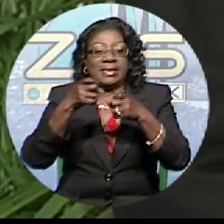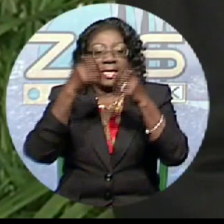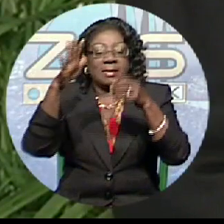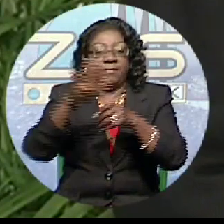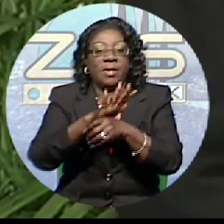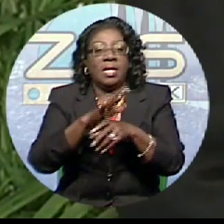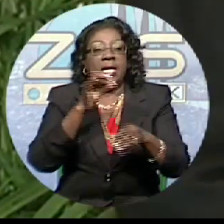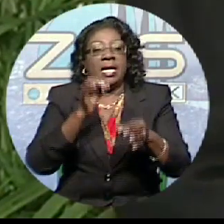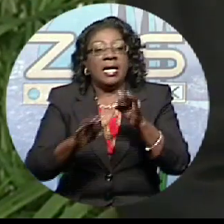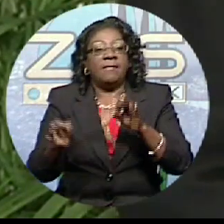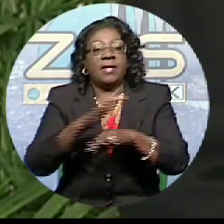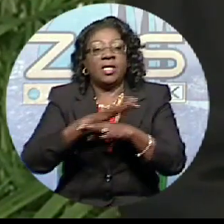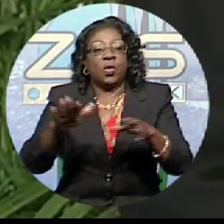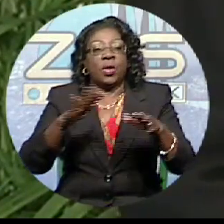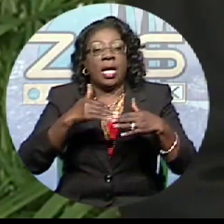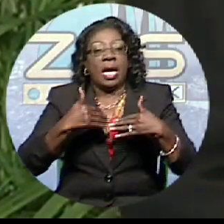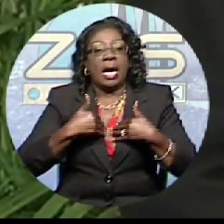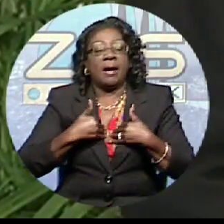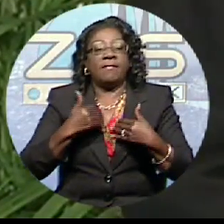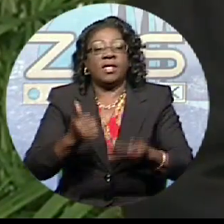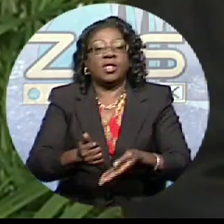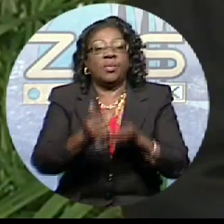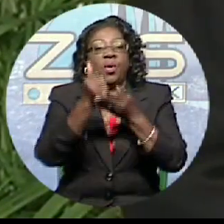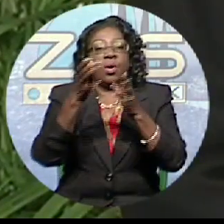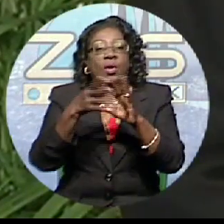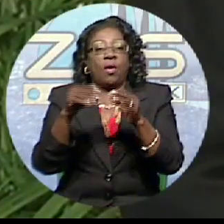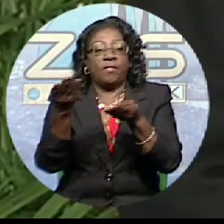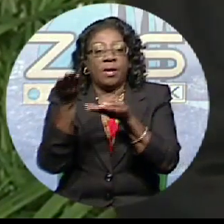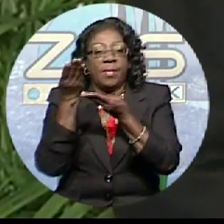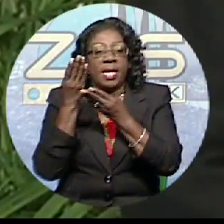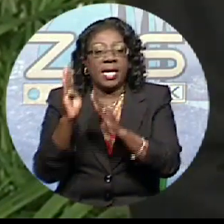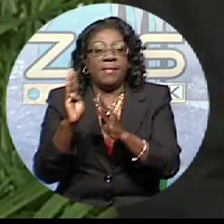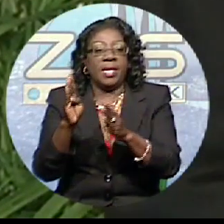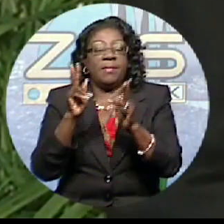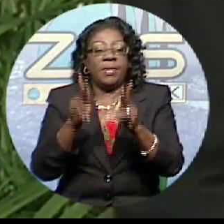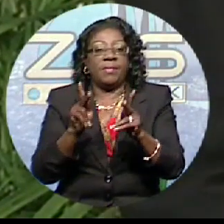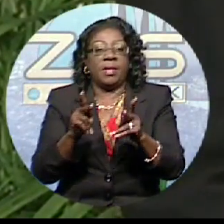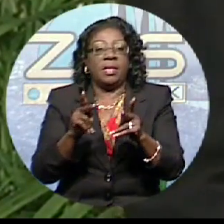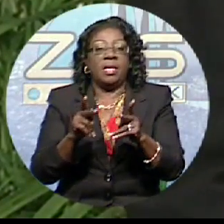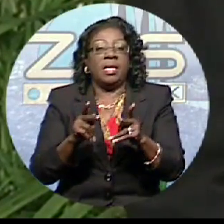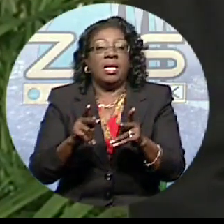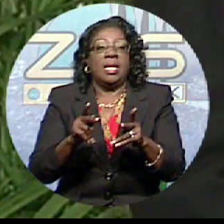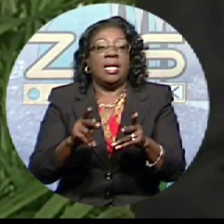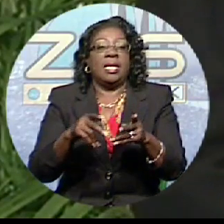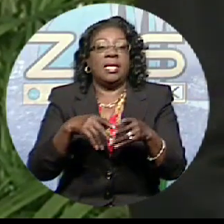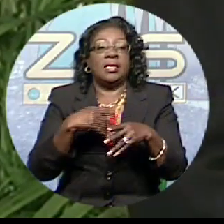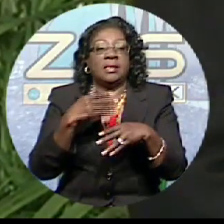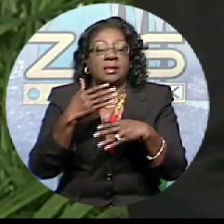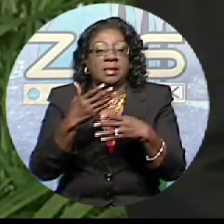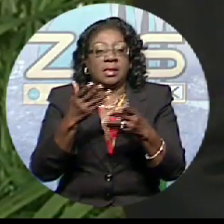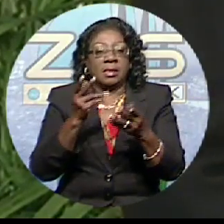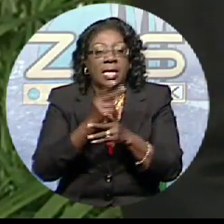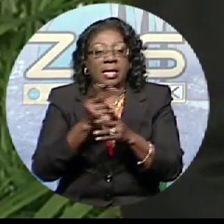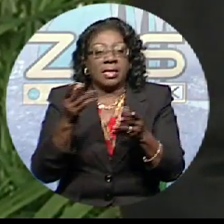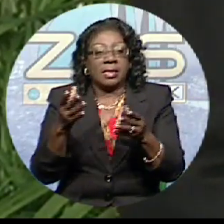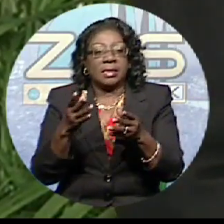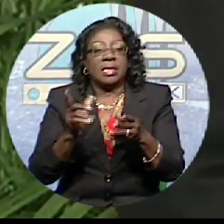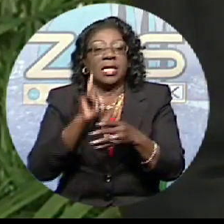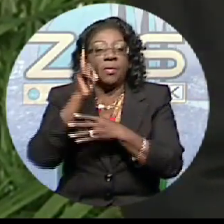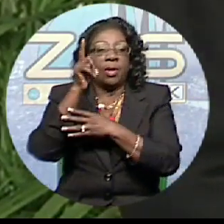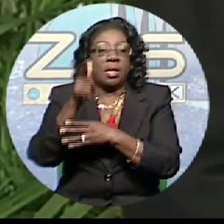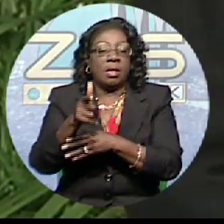they do not have the broad support of the Bahamian people. It is in fora like this, that we